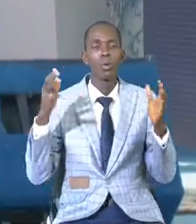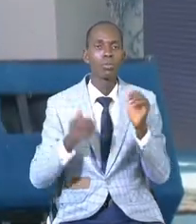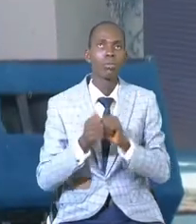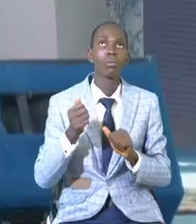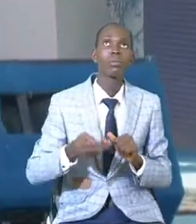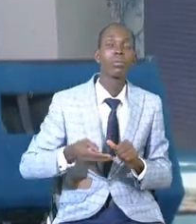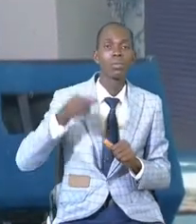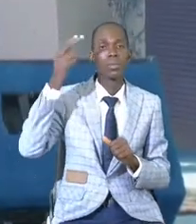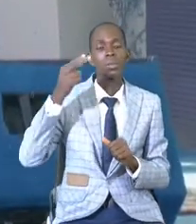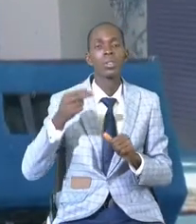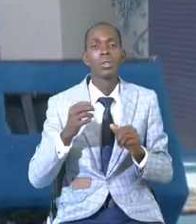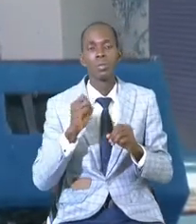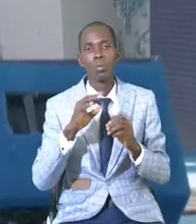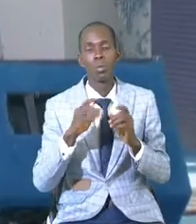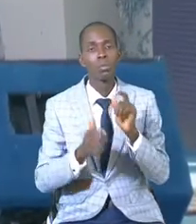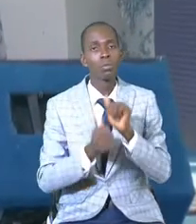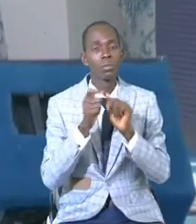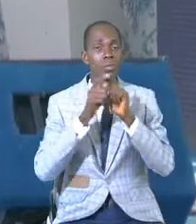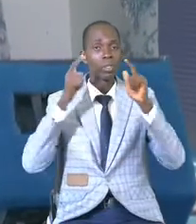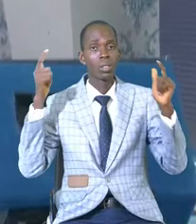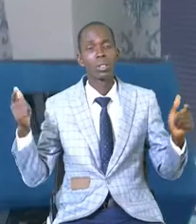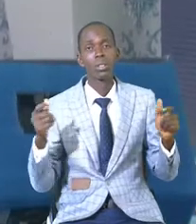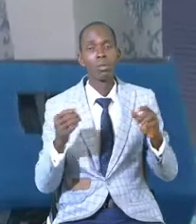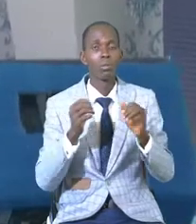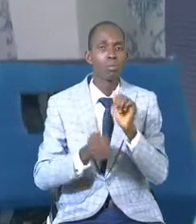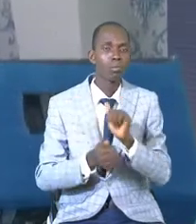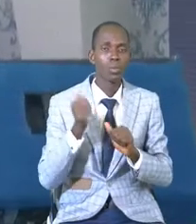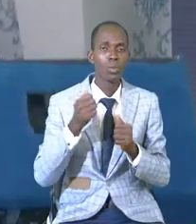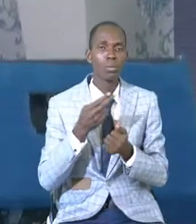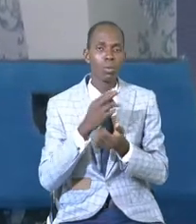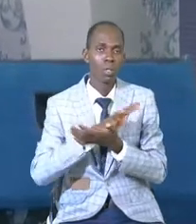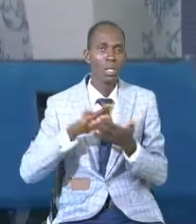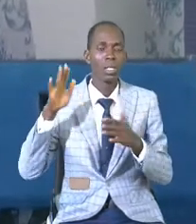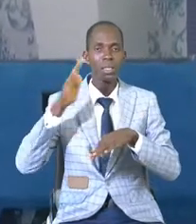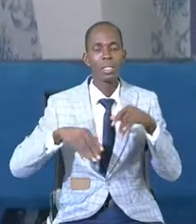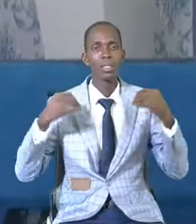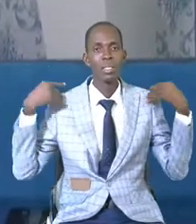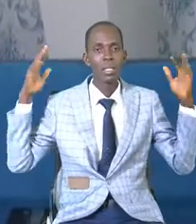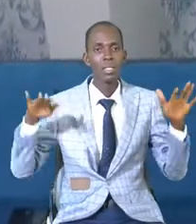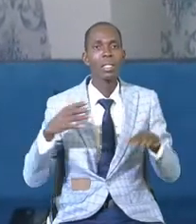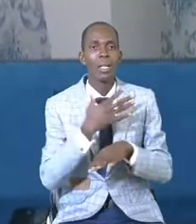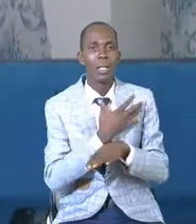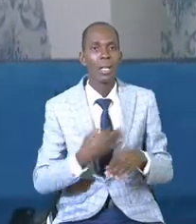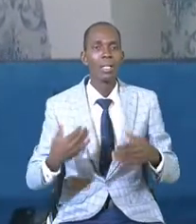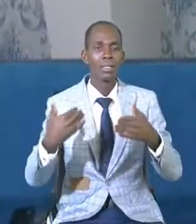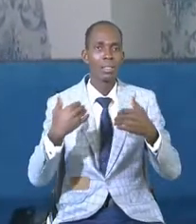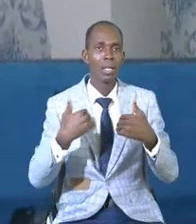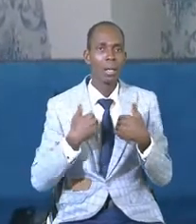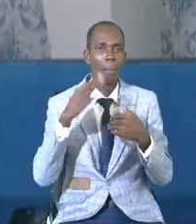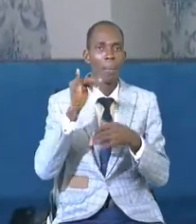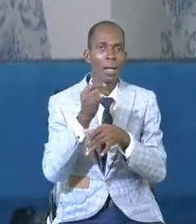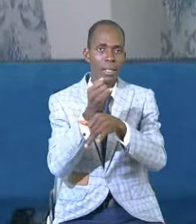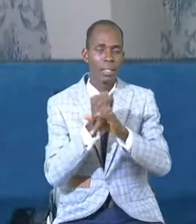and being made so much holier than the angels. And he has by inheritance obtained a